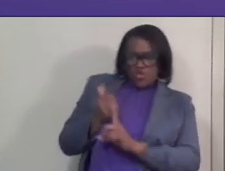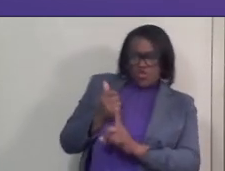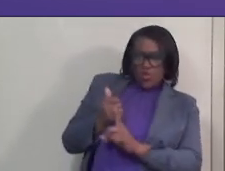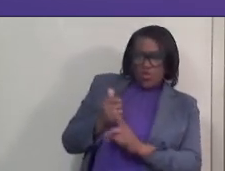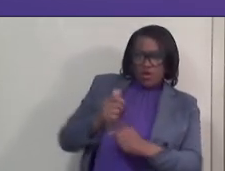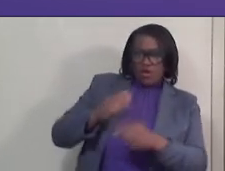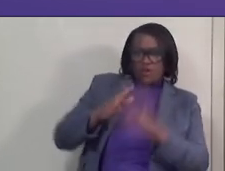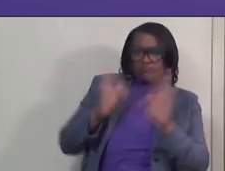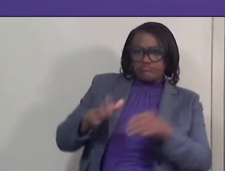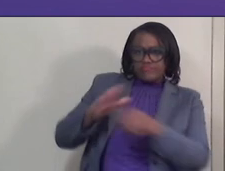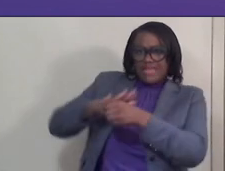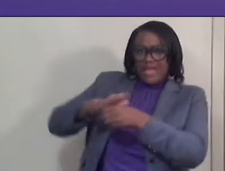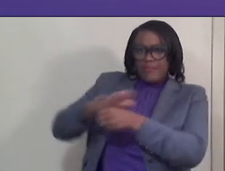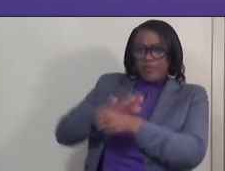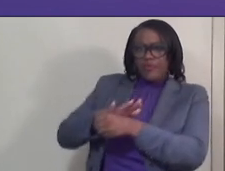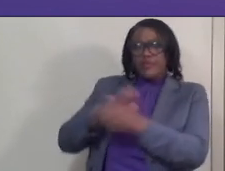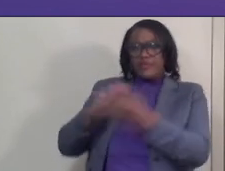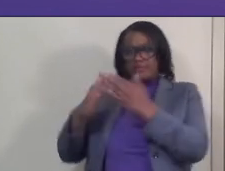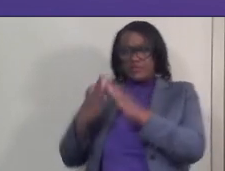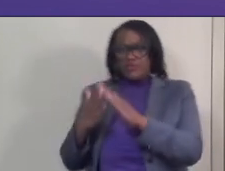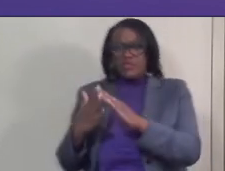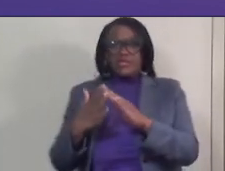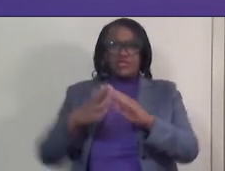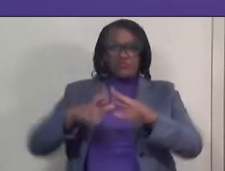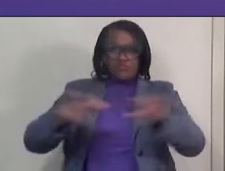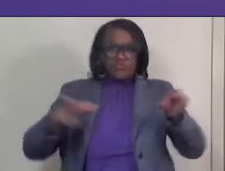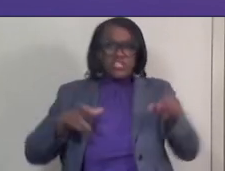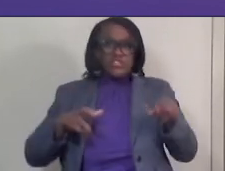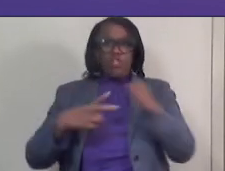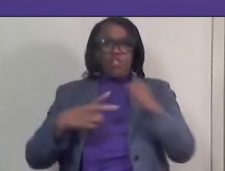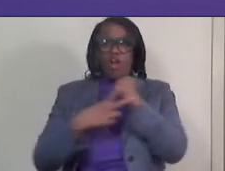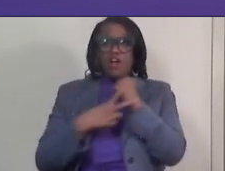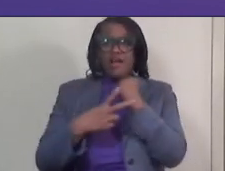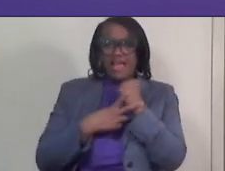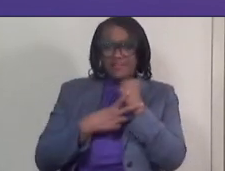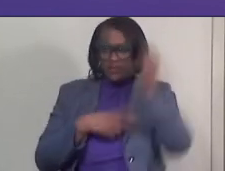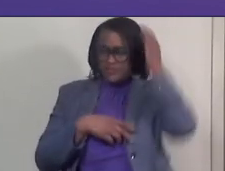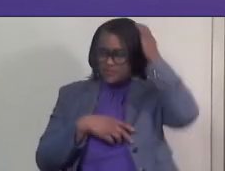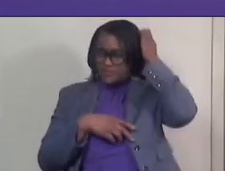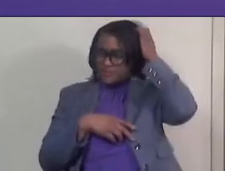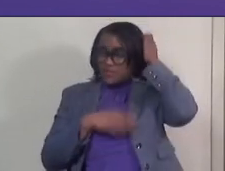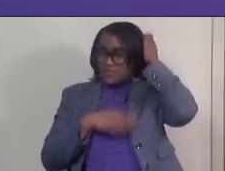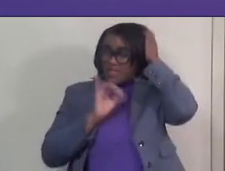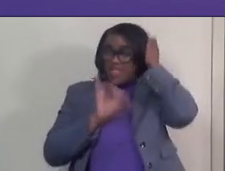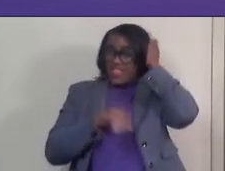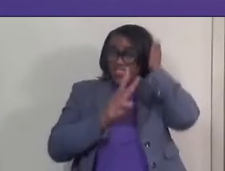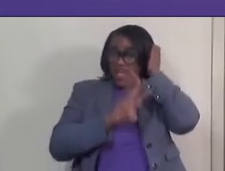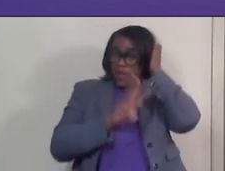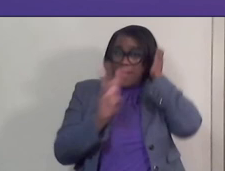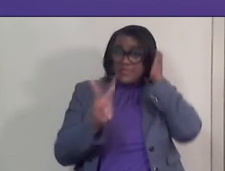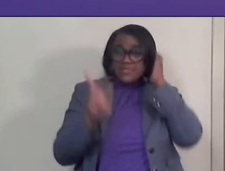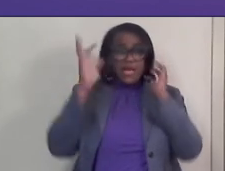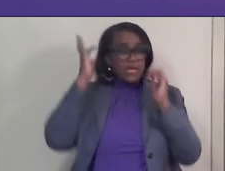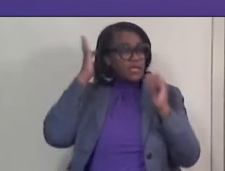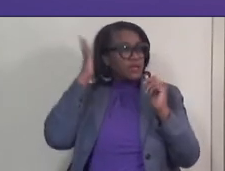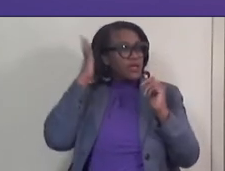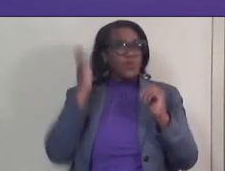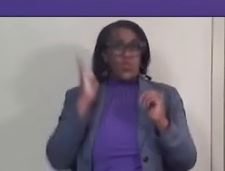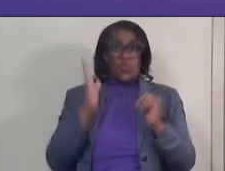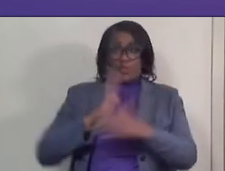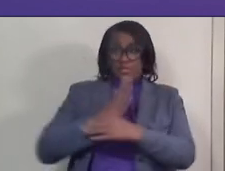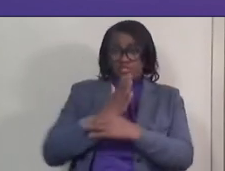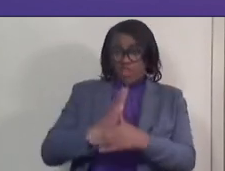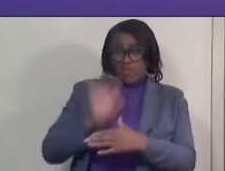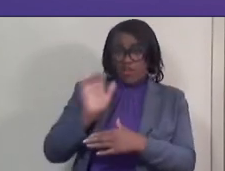community, regional archiving effort. And the website that we'll be sharing on that